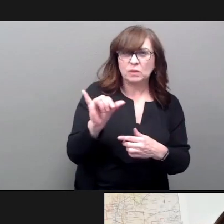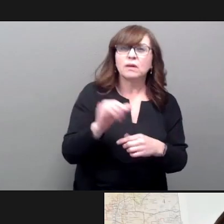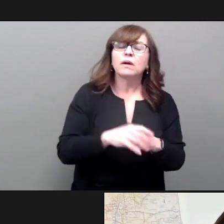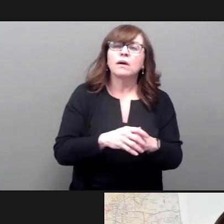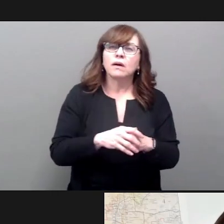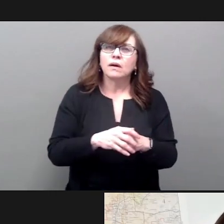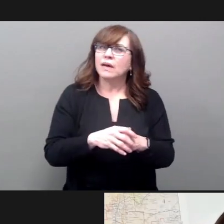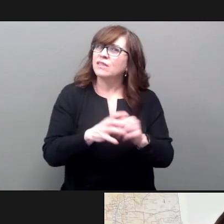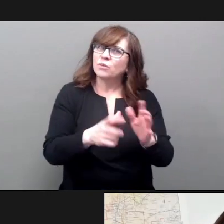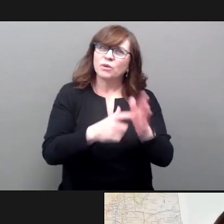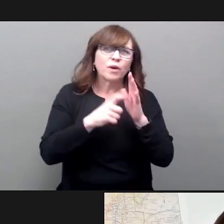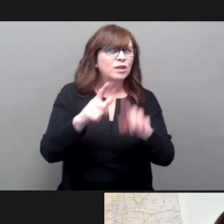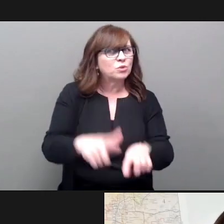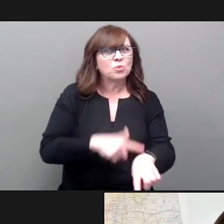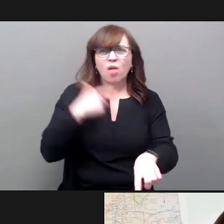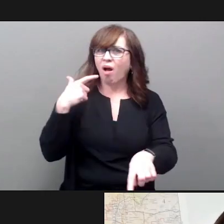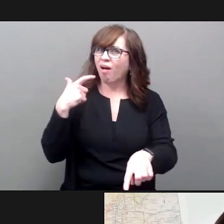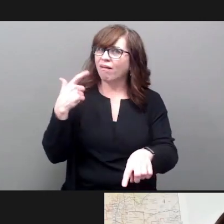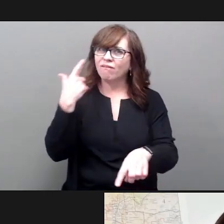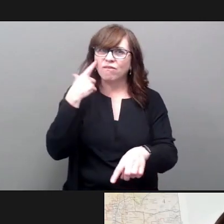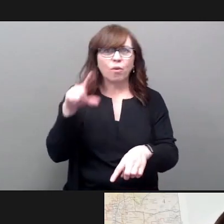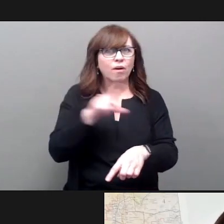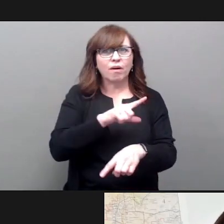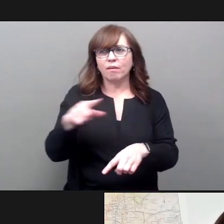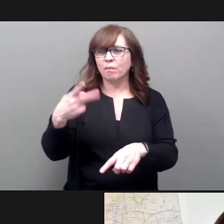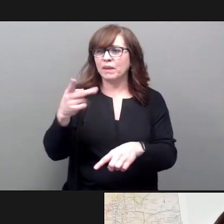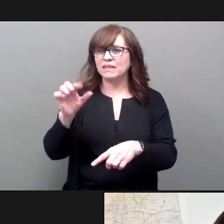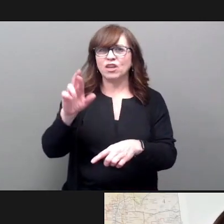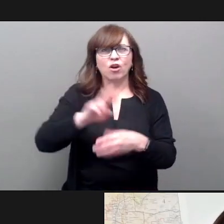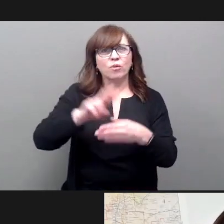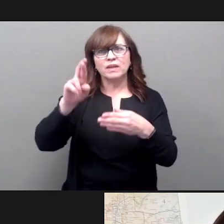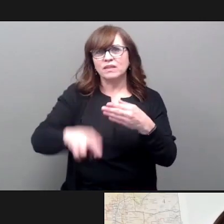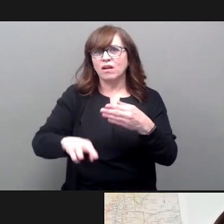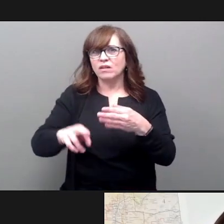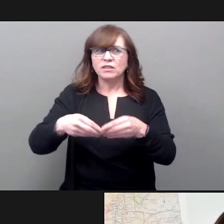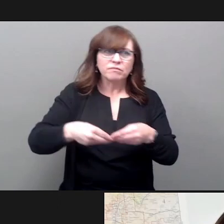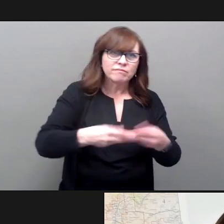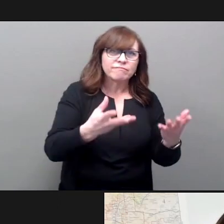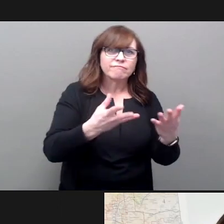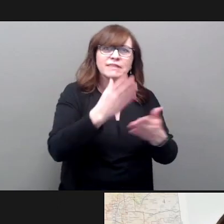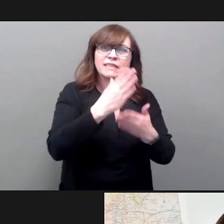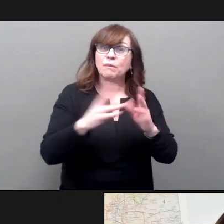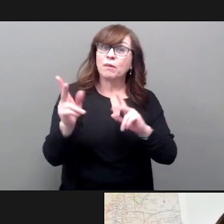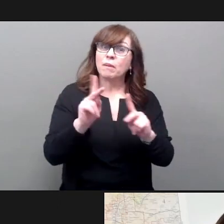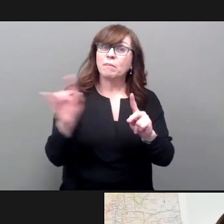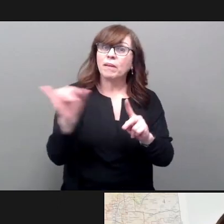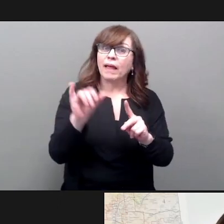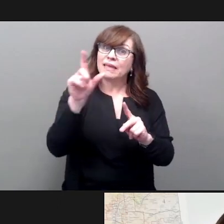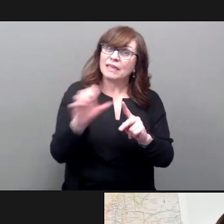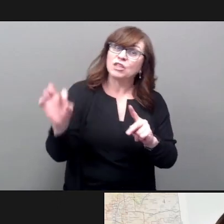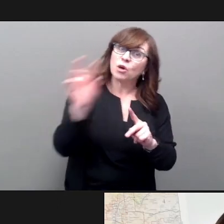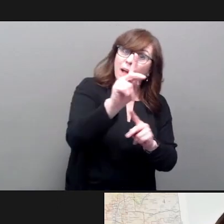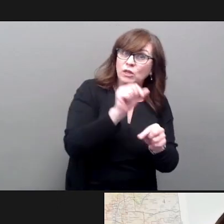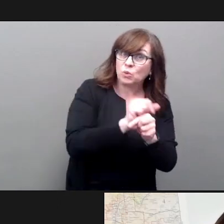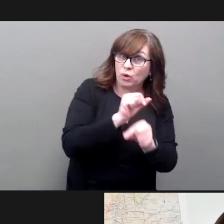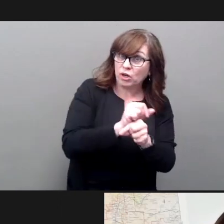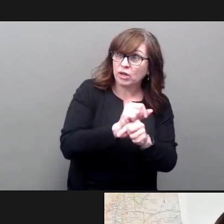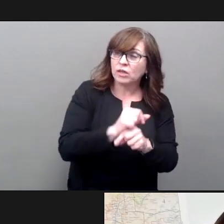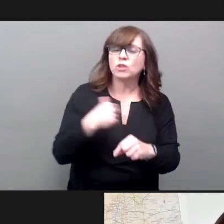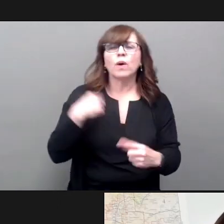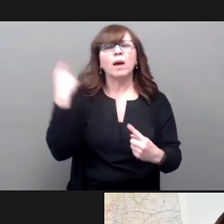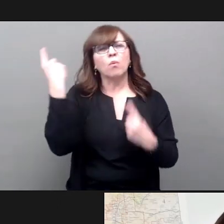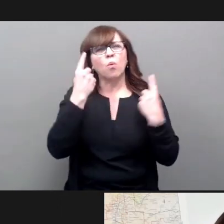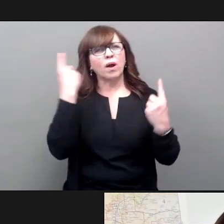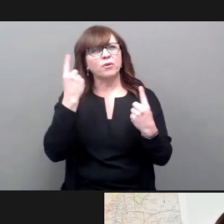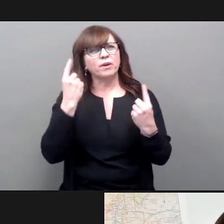a lot longer to get those PCR results to some of the people, I guess, who need to return to work. So I'm just wondering, are there